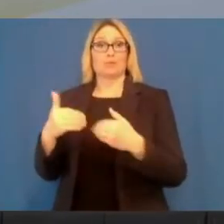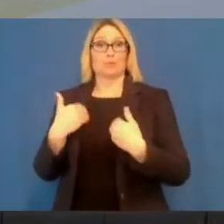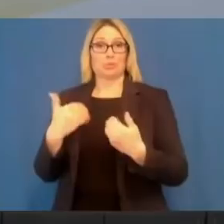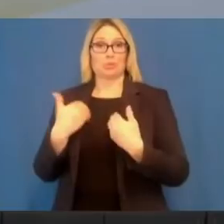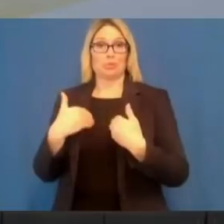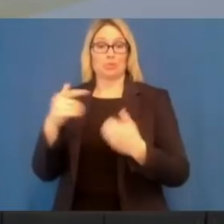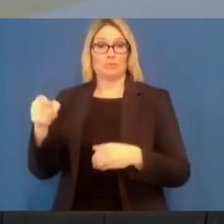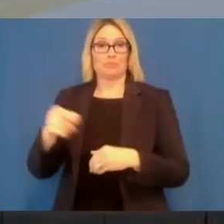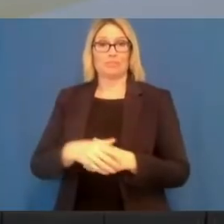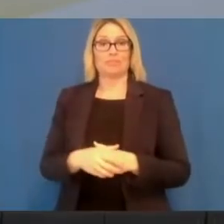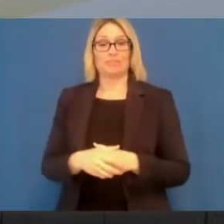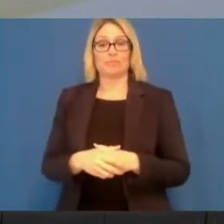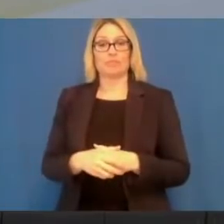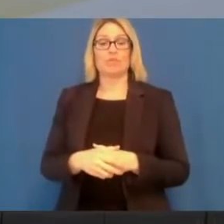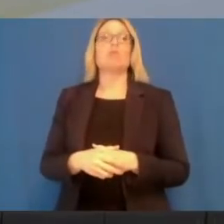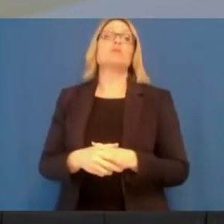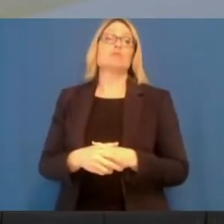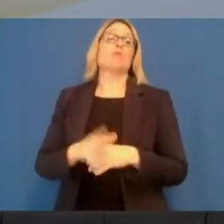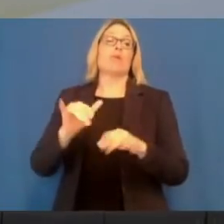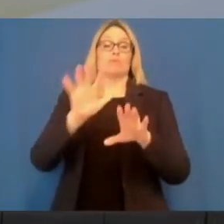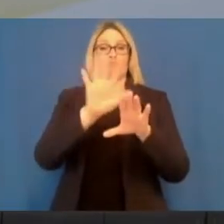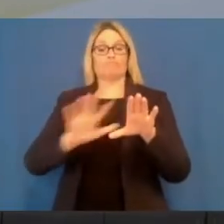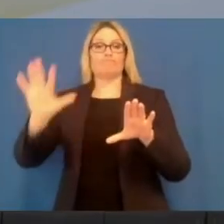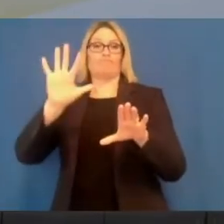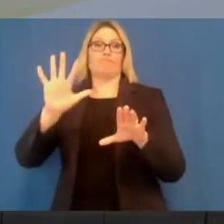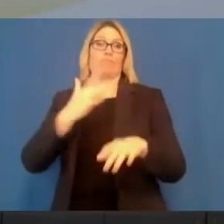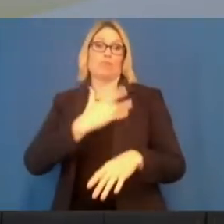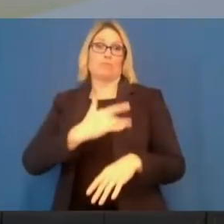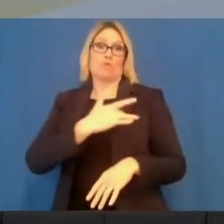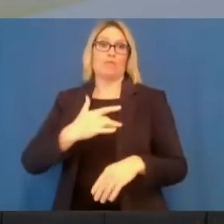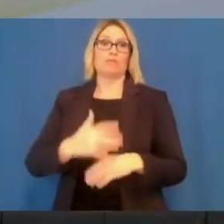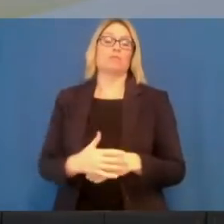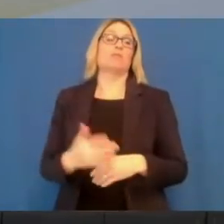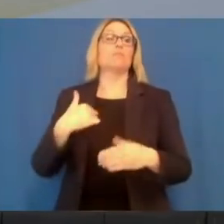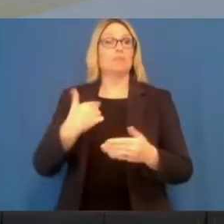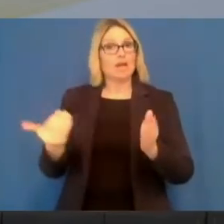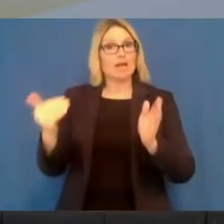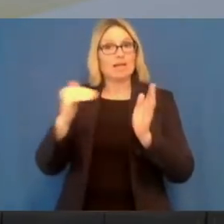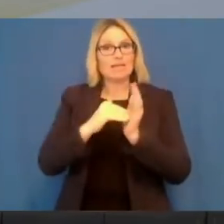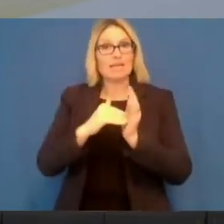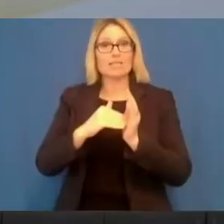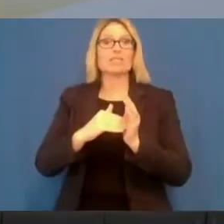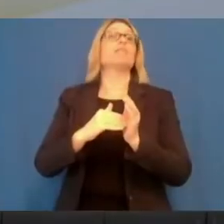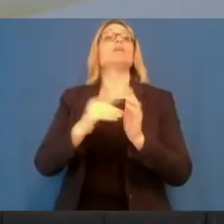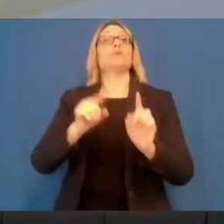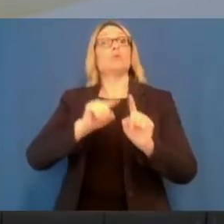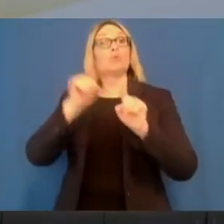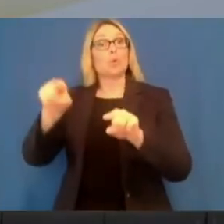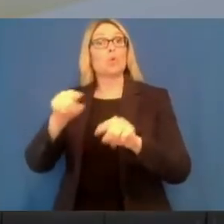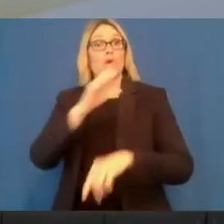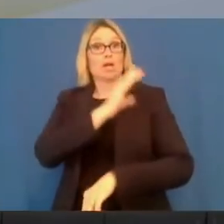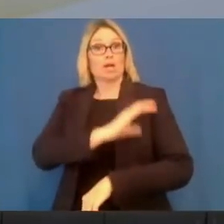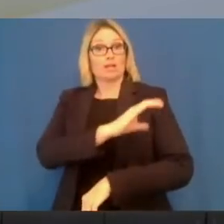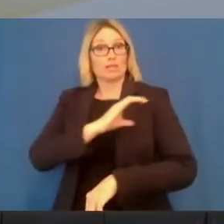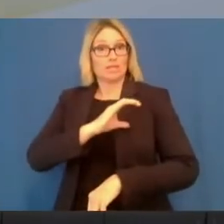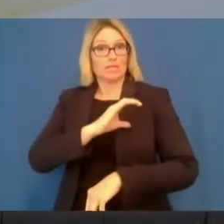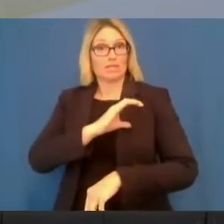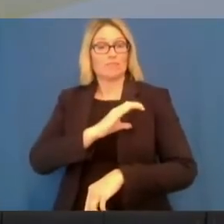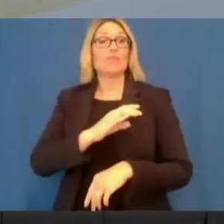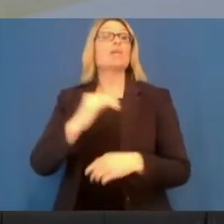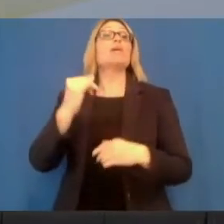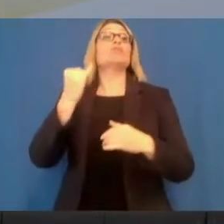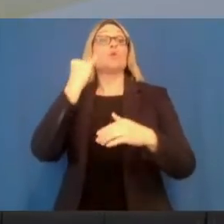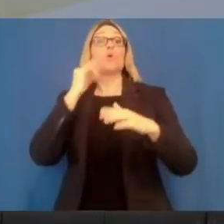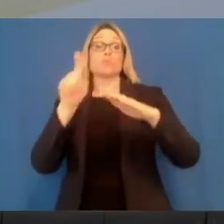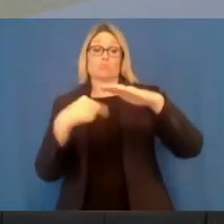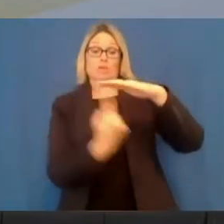includes testing across the province. I'd like to reiterate that youth who attend these clinics don't need to self-isolate until they receive